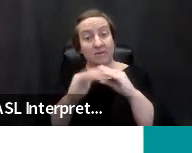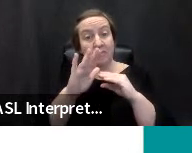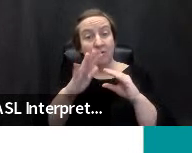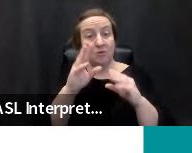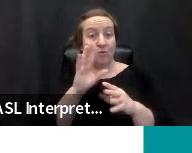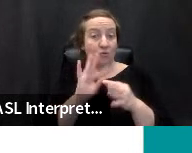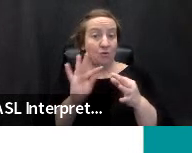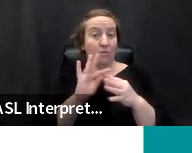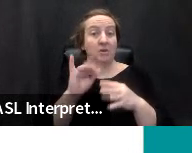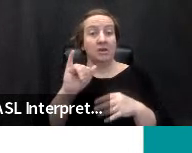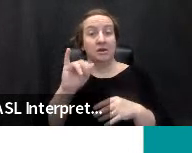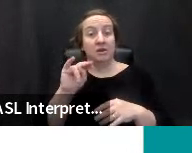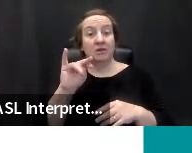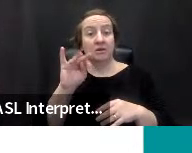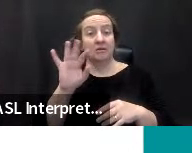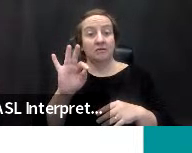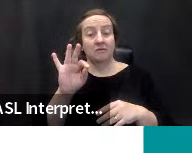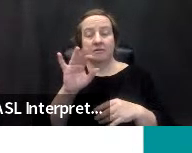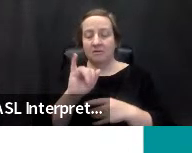to